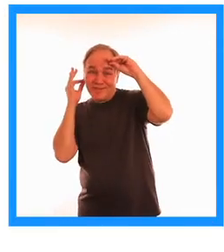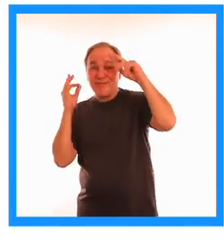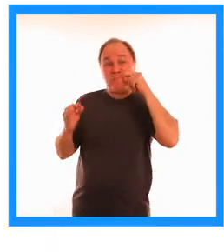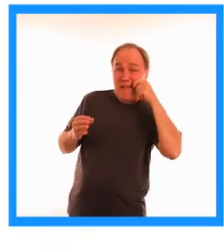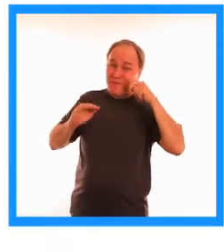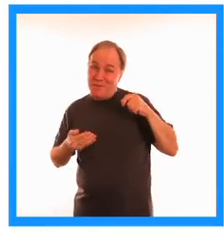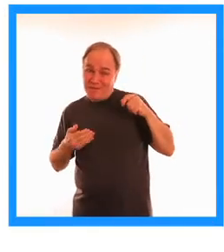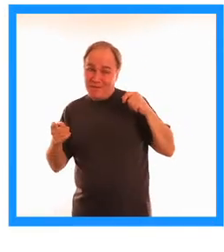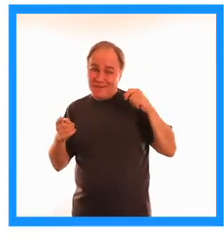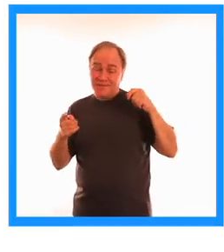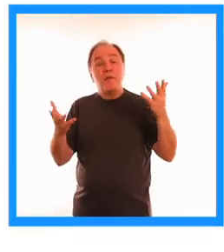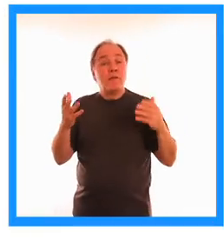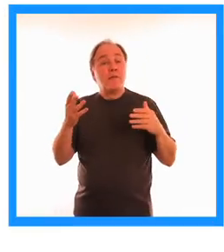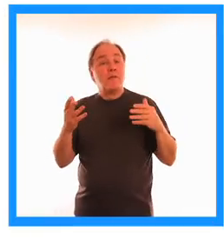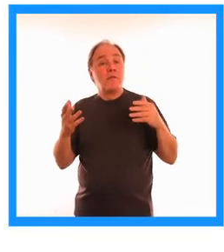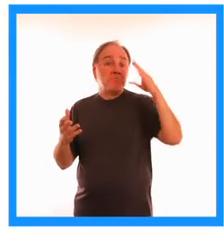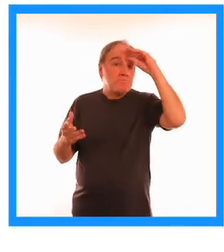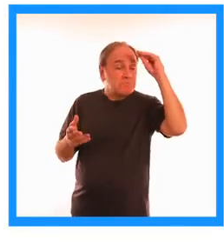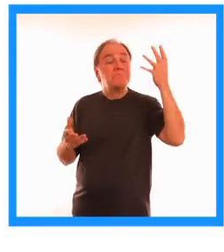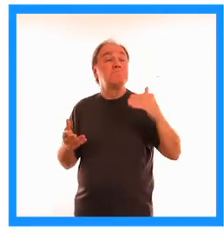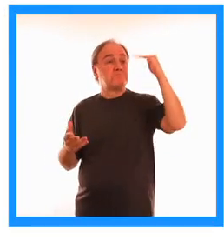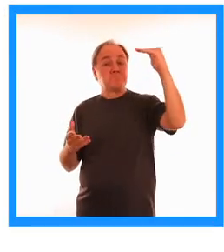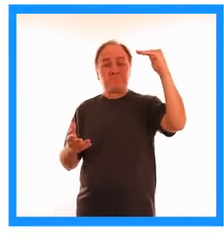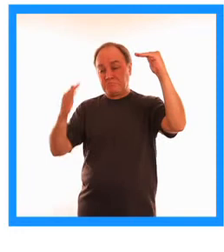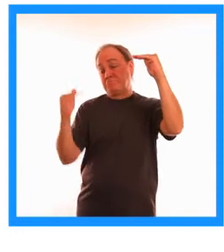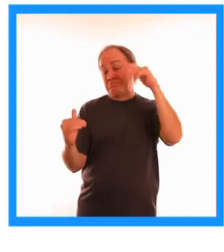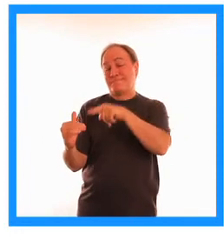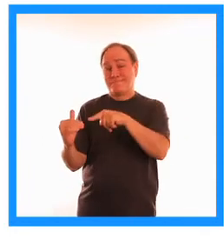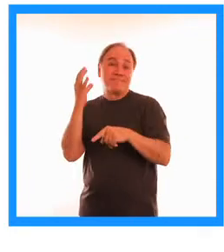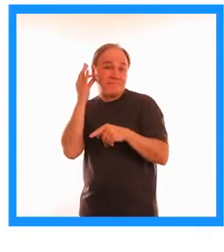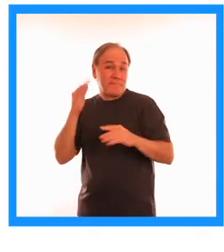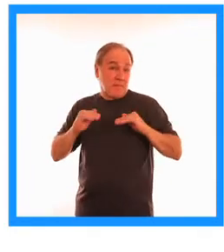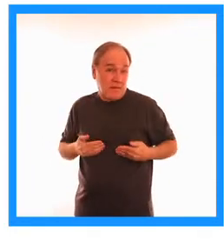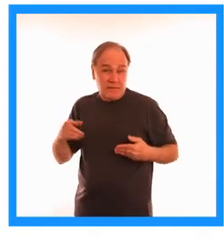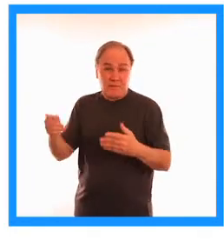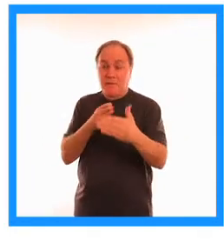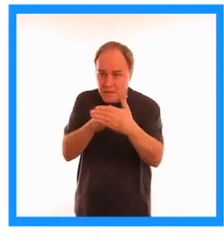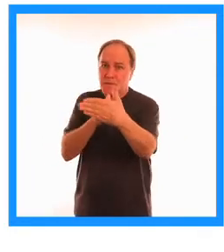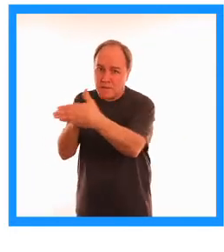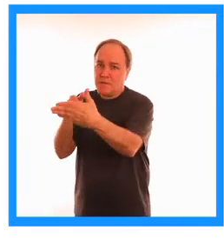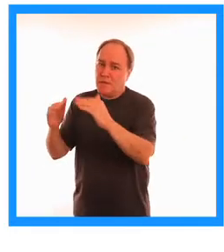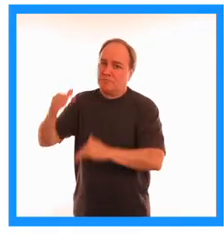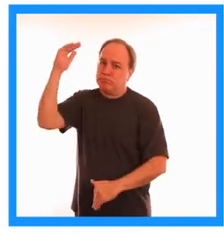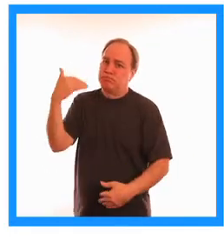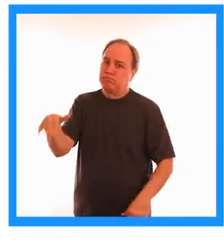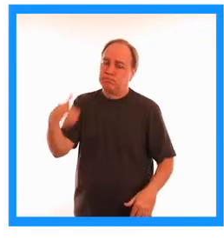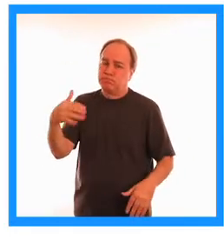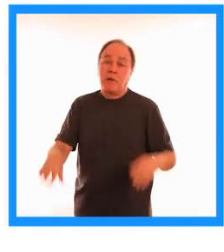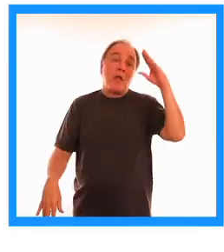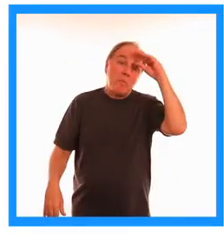The future is far from grim. Through the Convention on the Rights of the Child, CRC, and the Convention on the Rights of Persons with